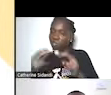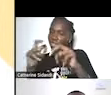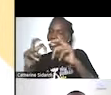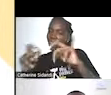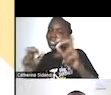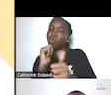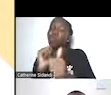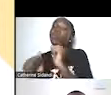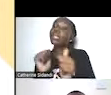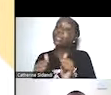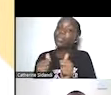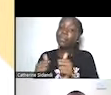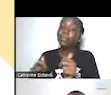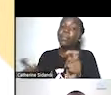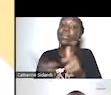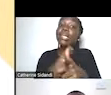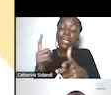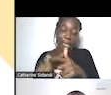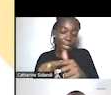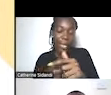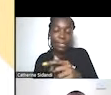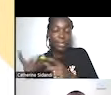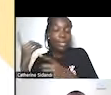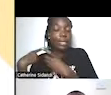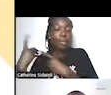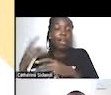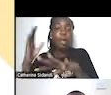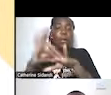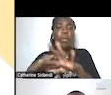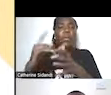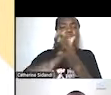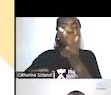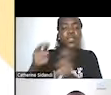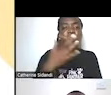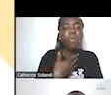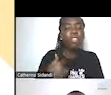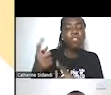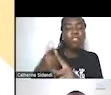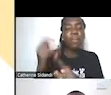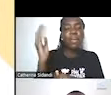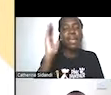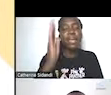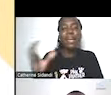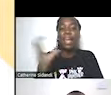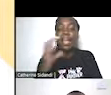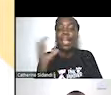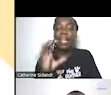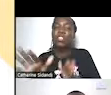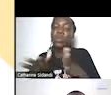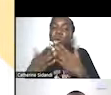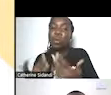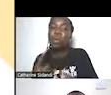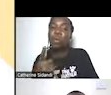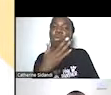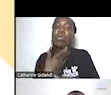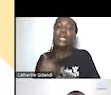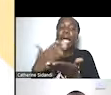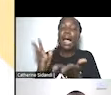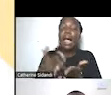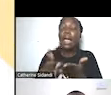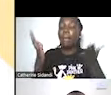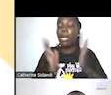data collection now will depend whether you want to get directly from your clients, you want to use a historical data, or you want to hire someone to do the survey